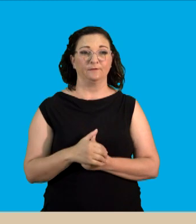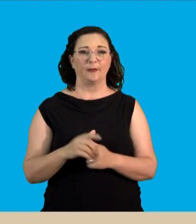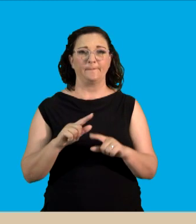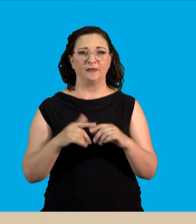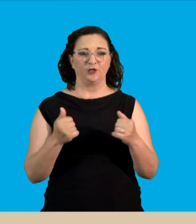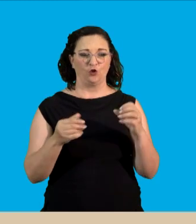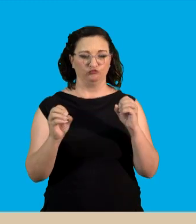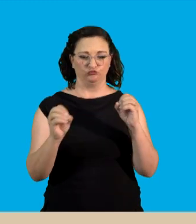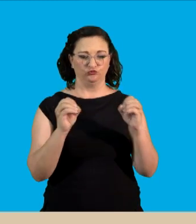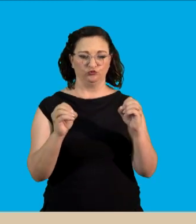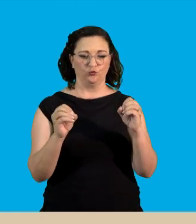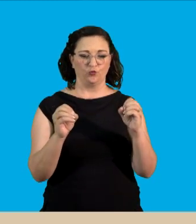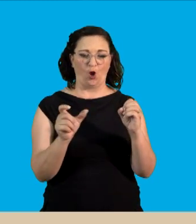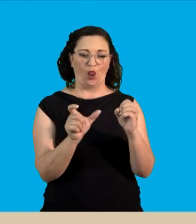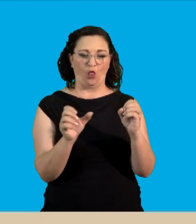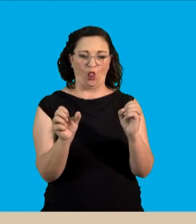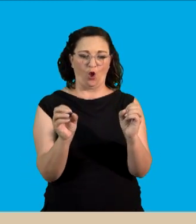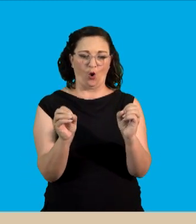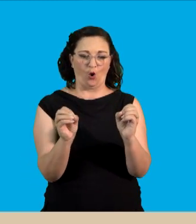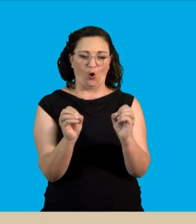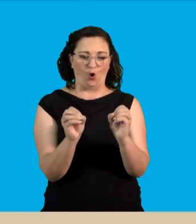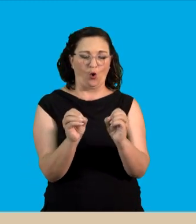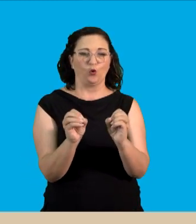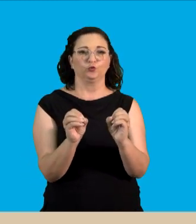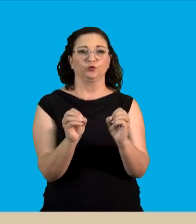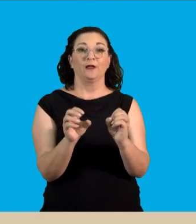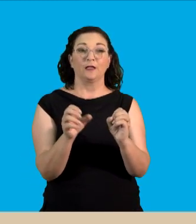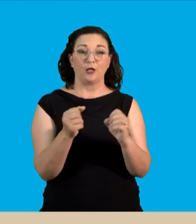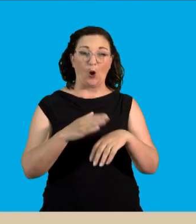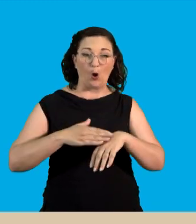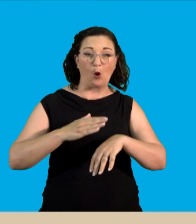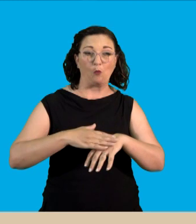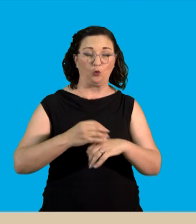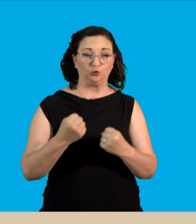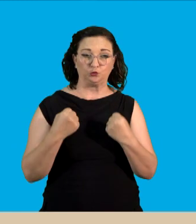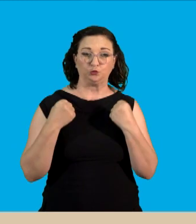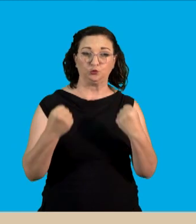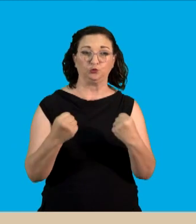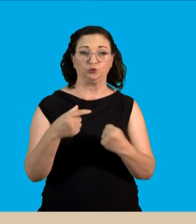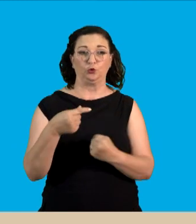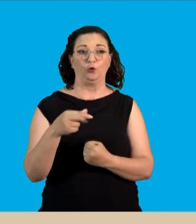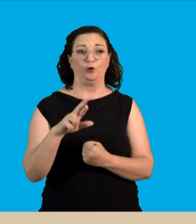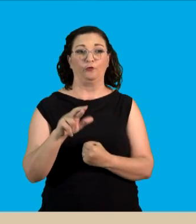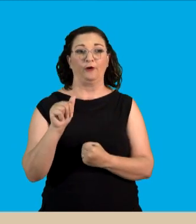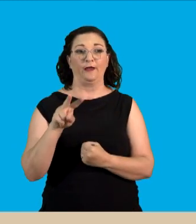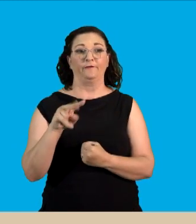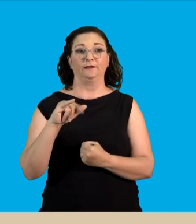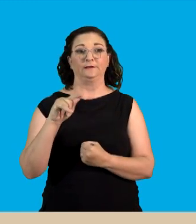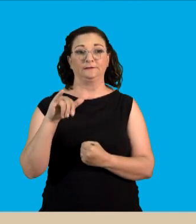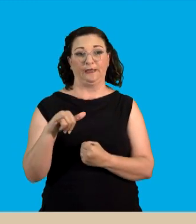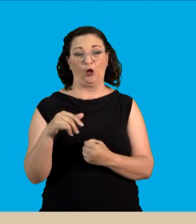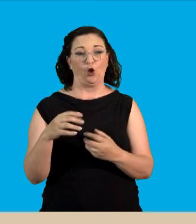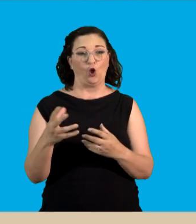the two objects are to each other, also the stronger the gravitational pull is between